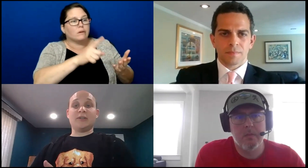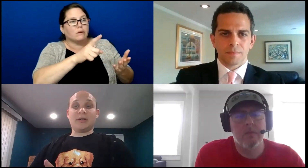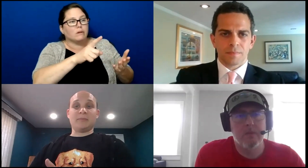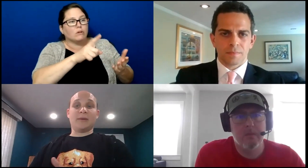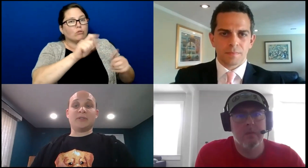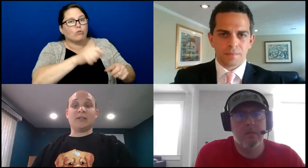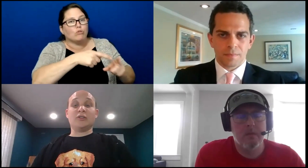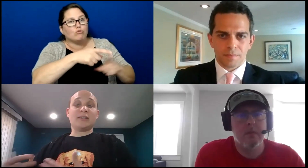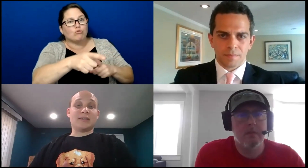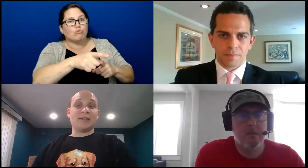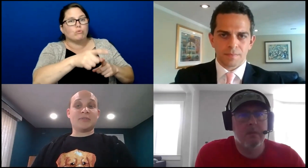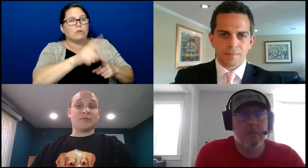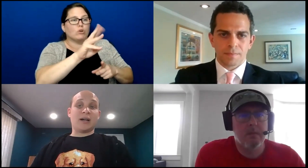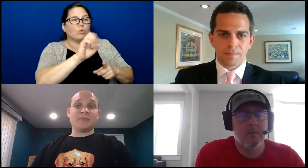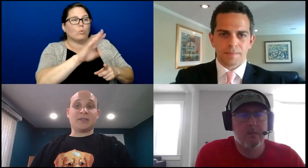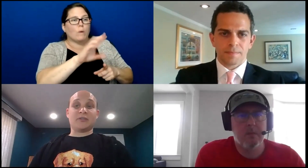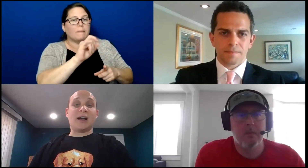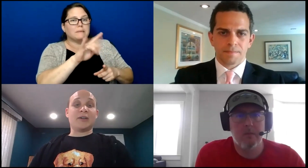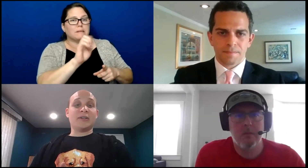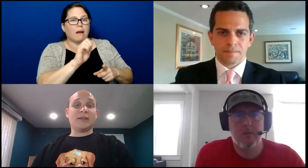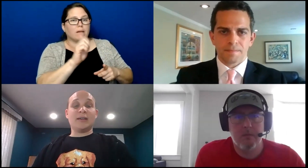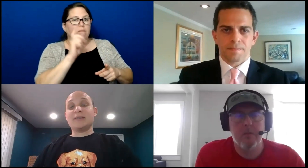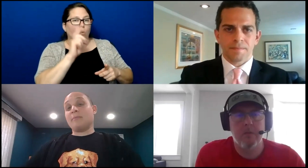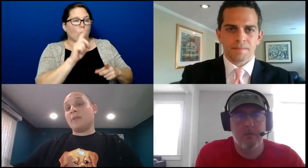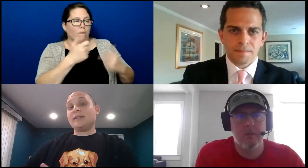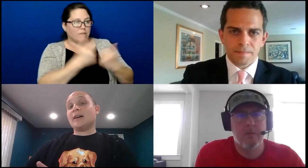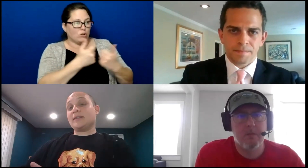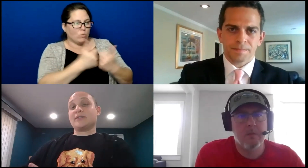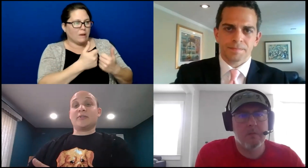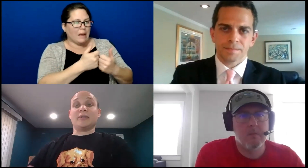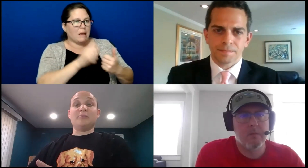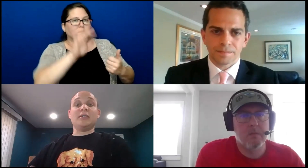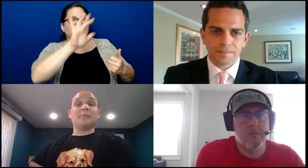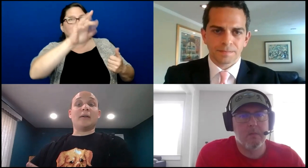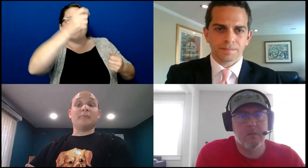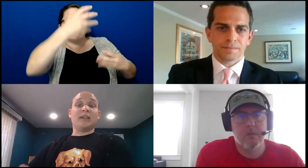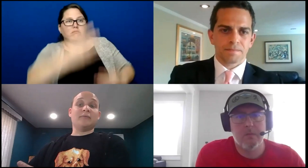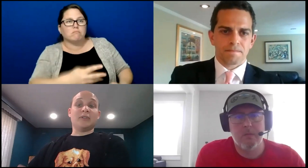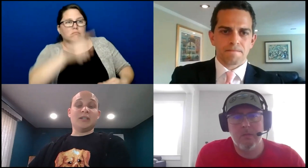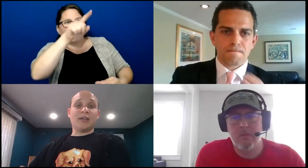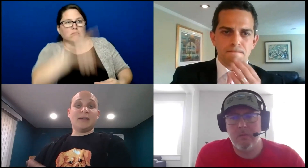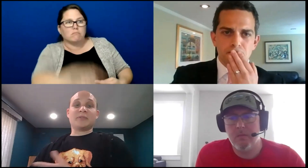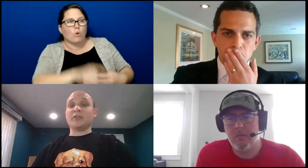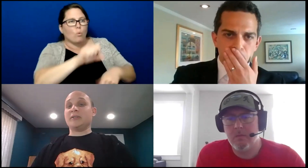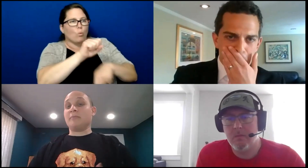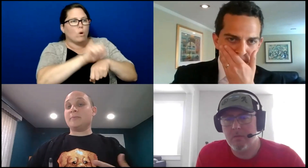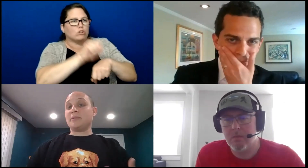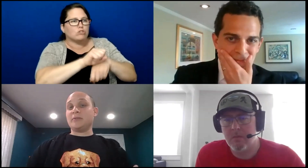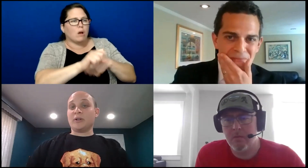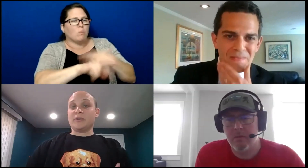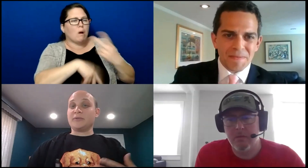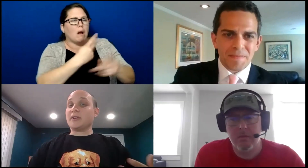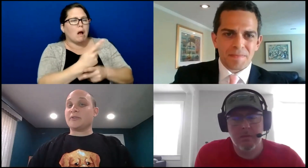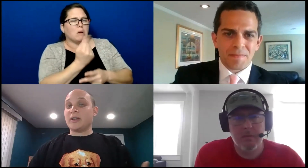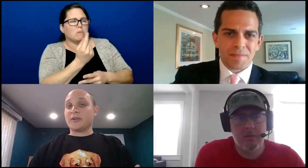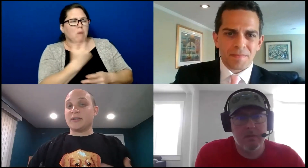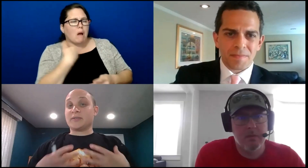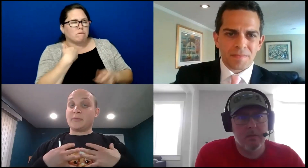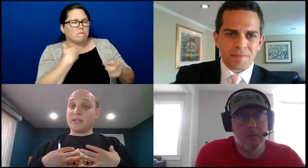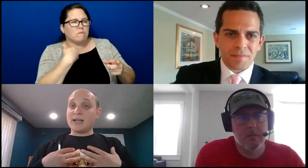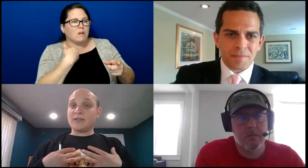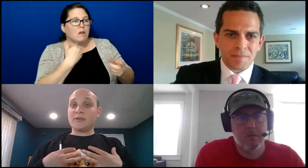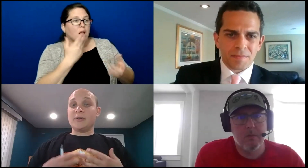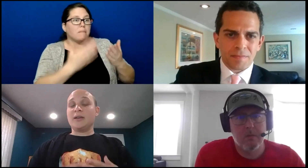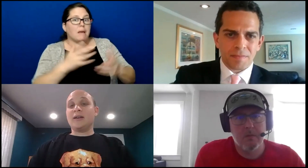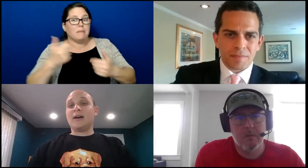for a video game company, look at the types of jobs that they're hiring that might not necessarily be about making video games, but might be in one of those other areas